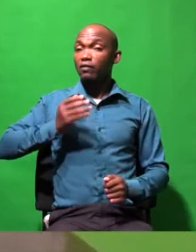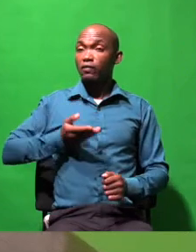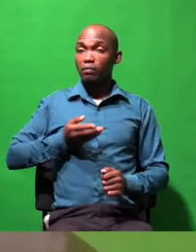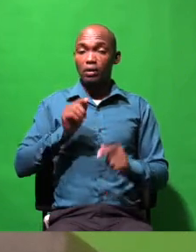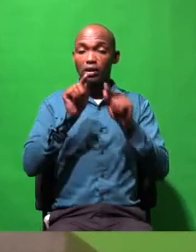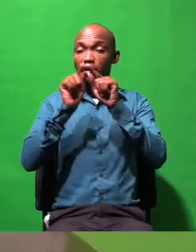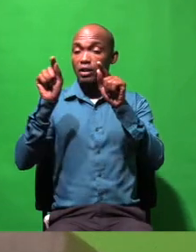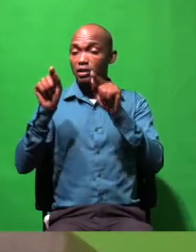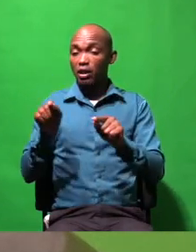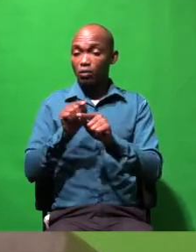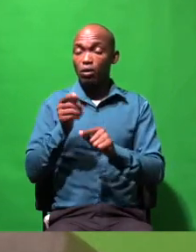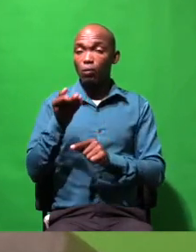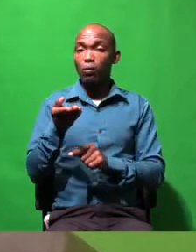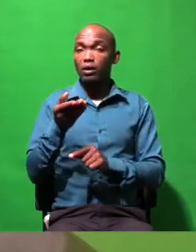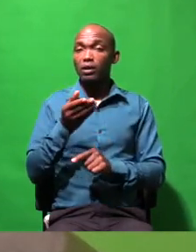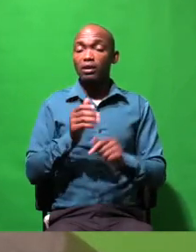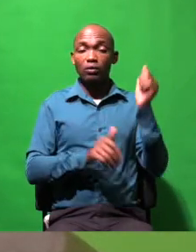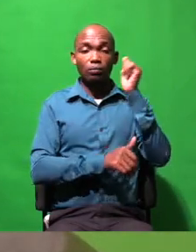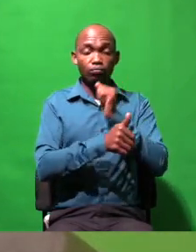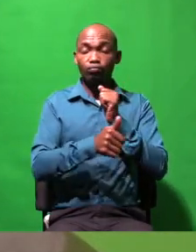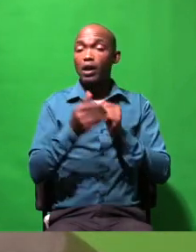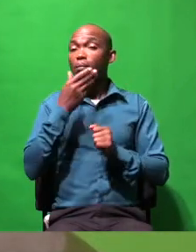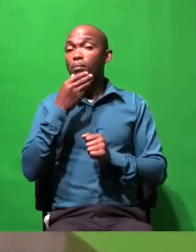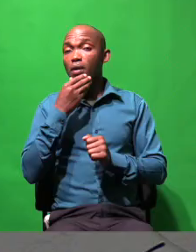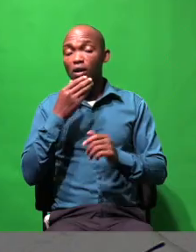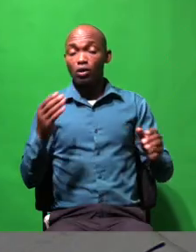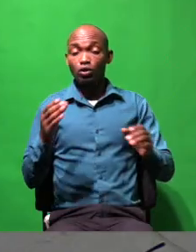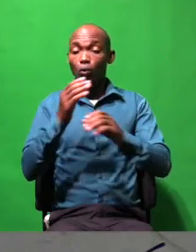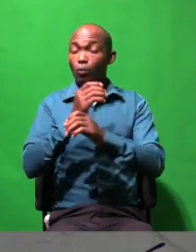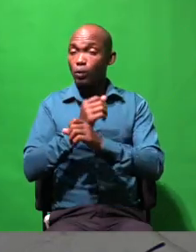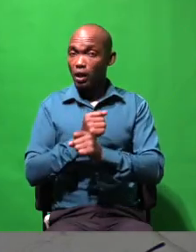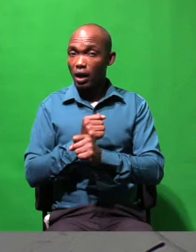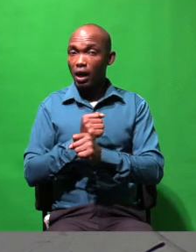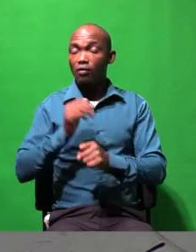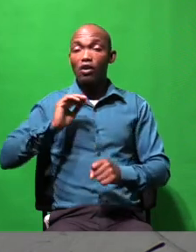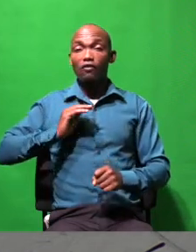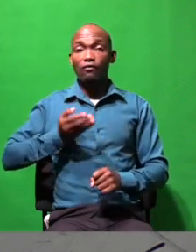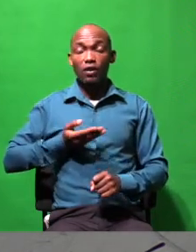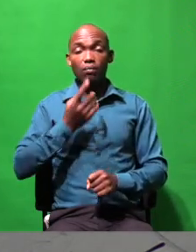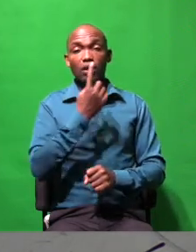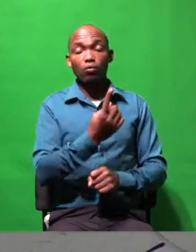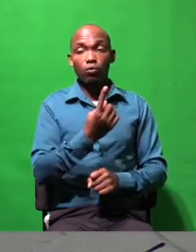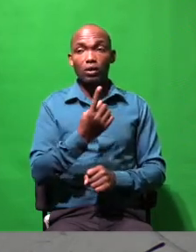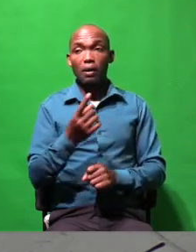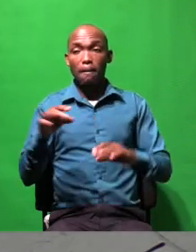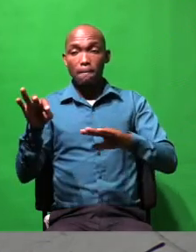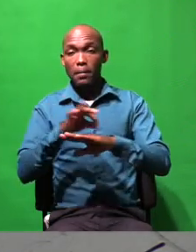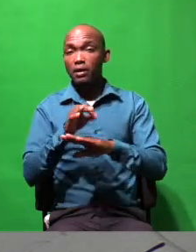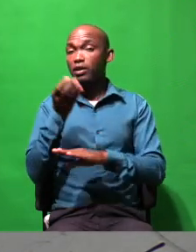rectangular one represents a male. So we have a female one married with